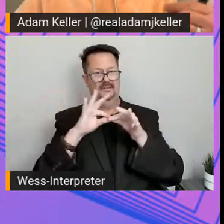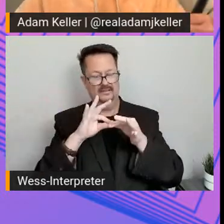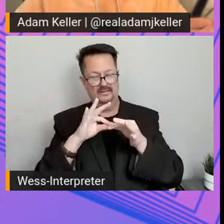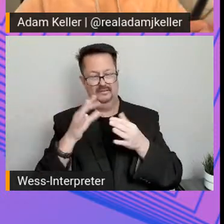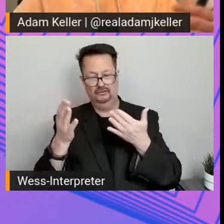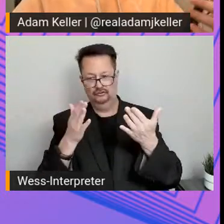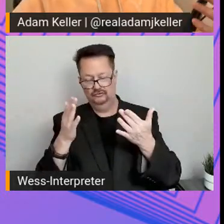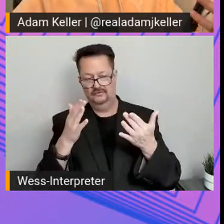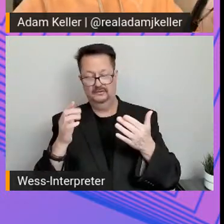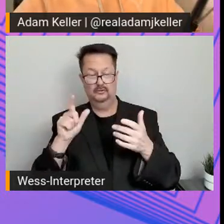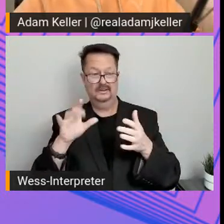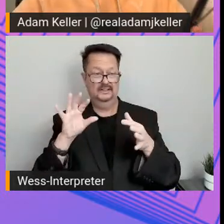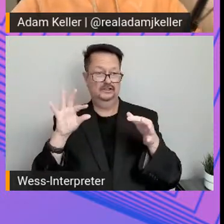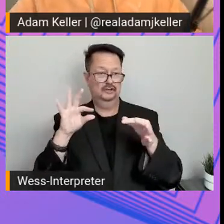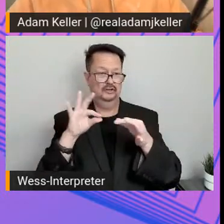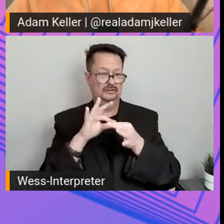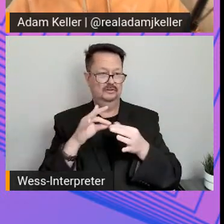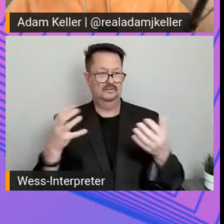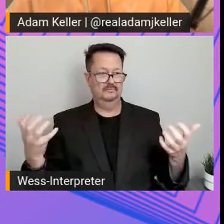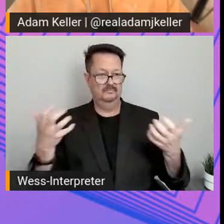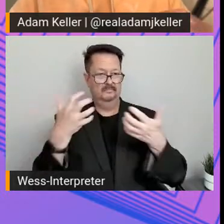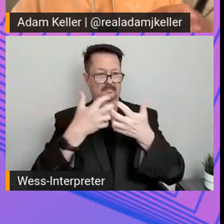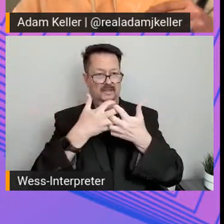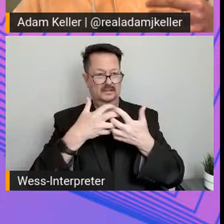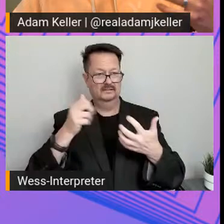service mesh? And so on. So,